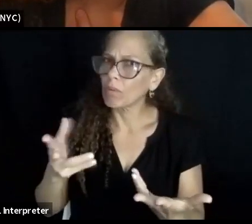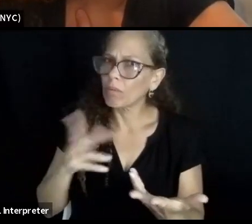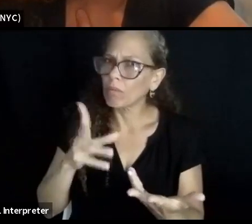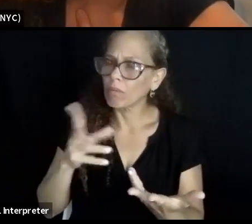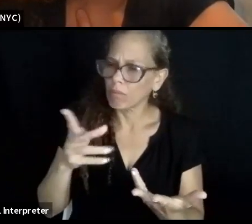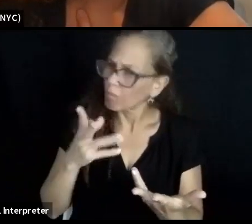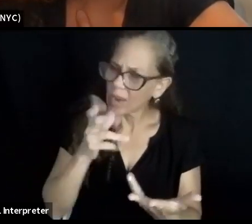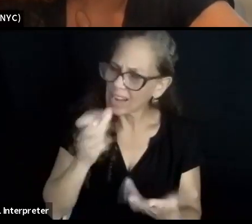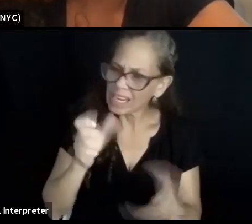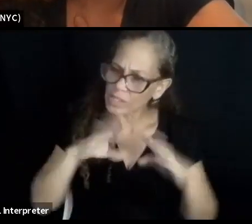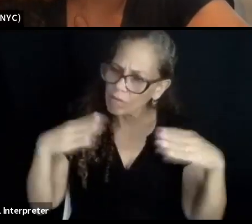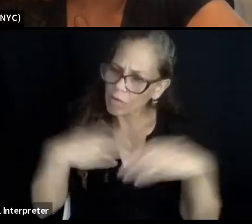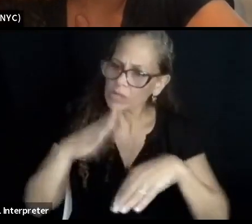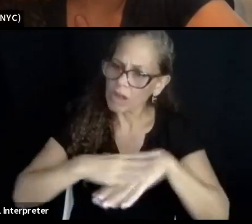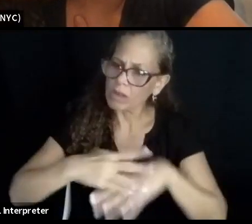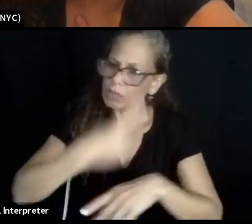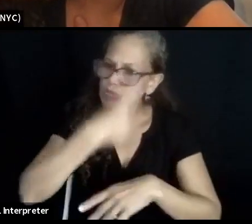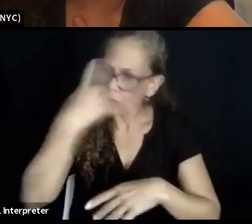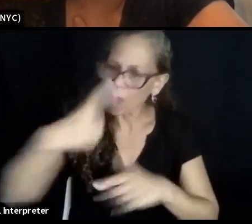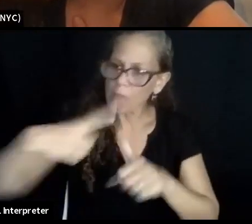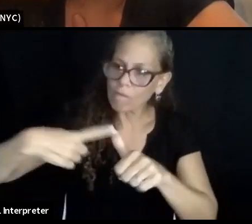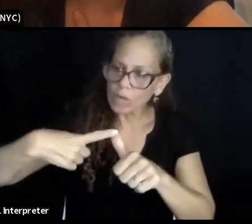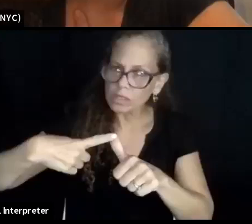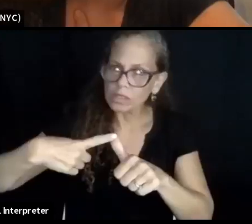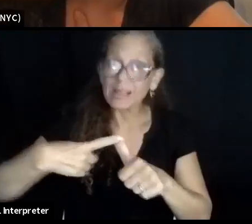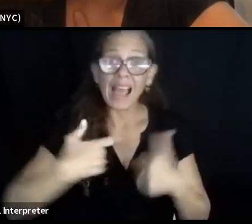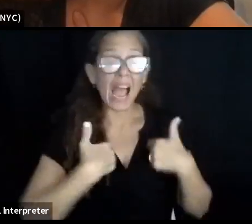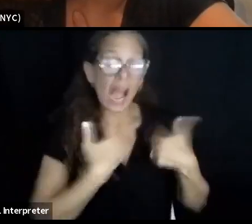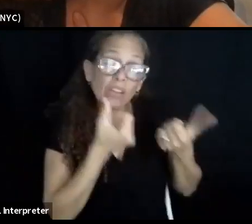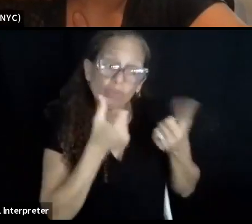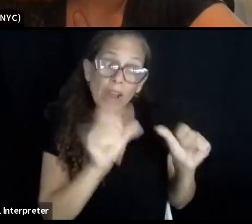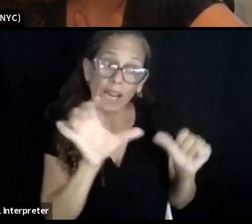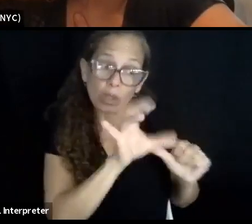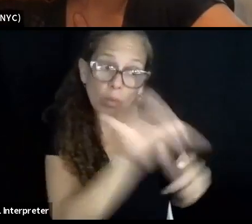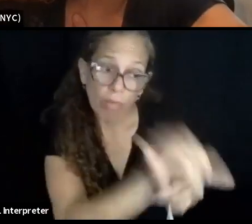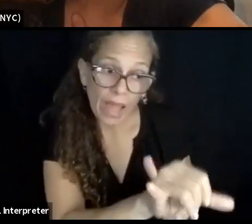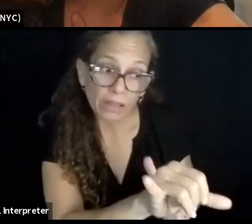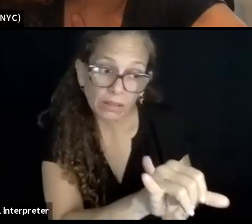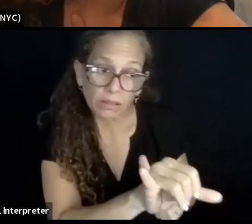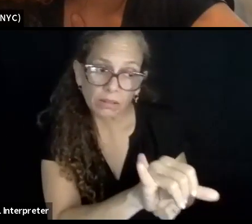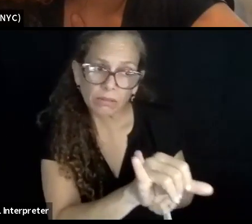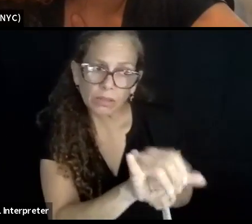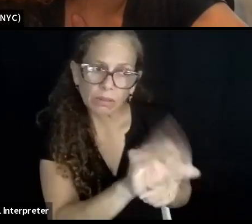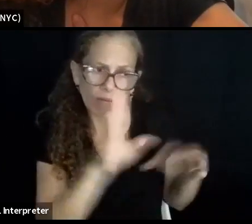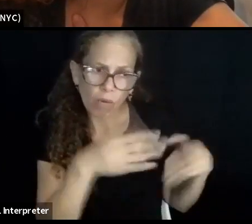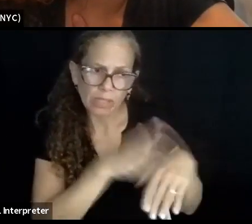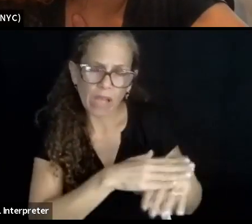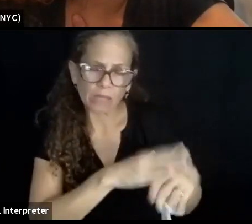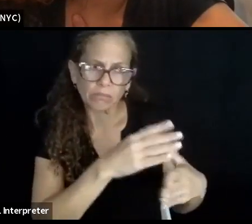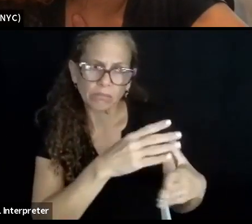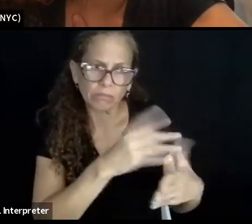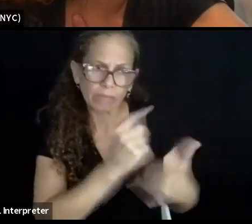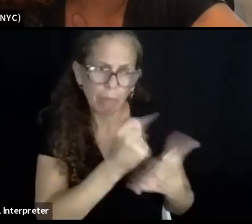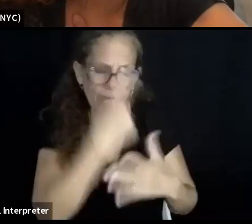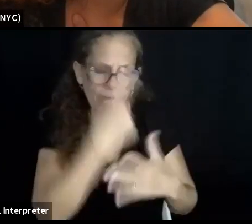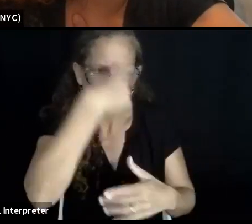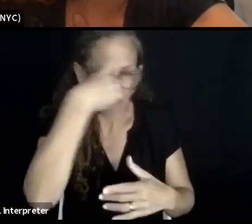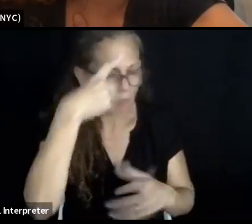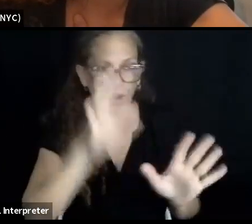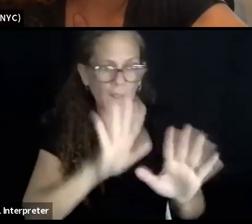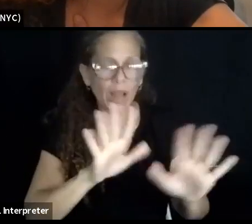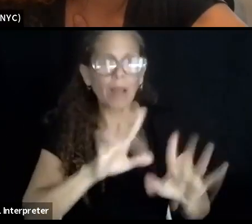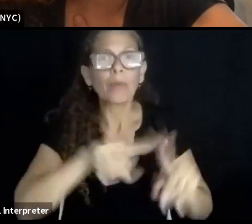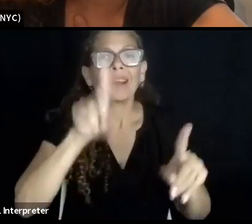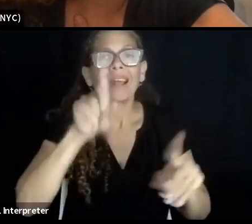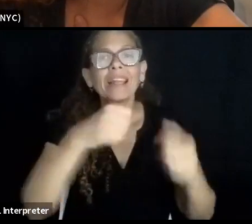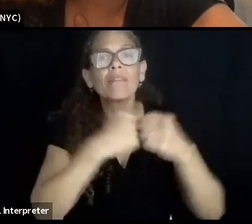the reason why I had tried to, but the reason why I didn't is because I needed to have a